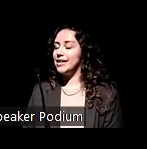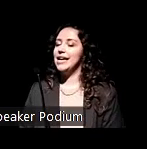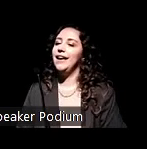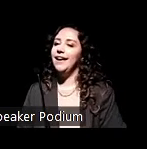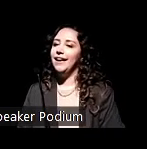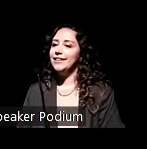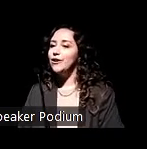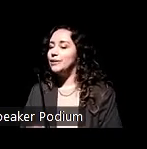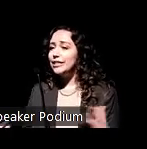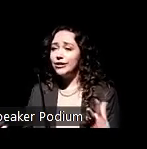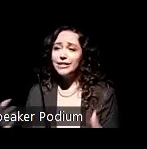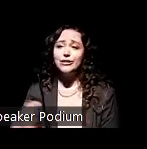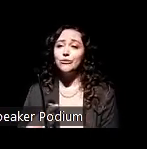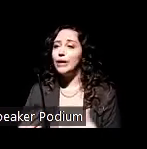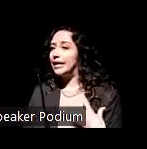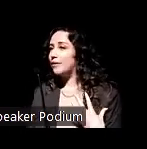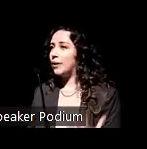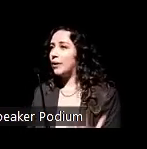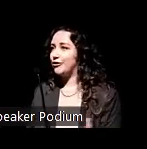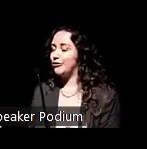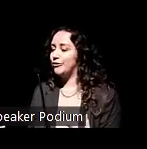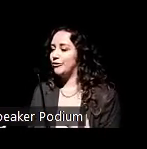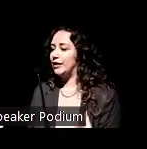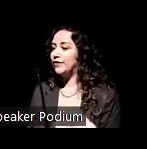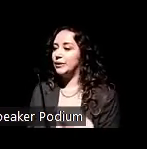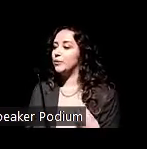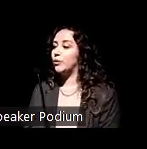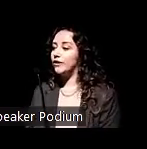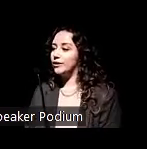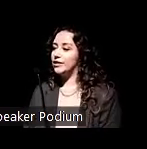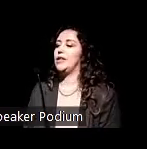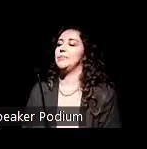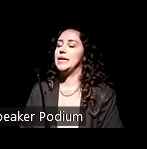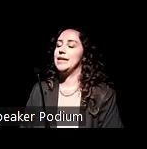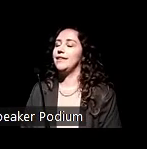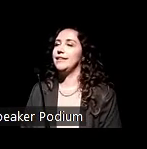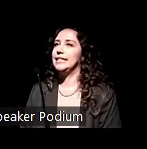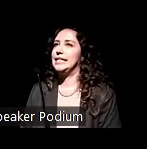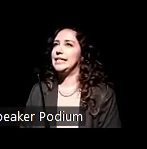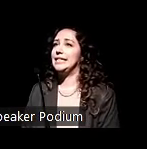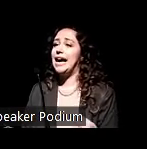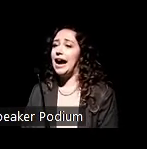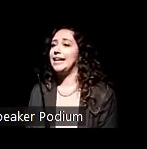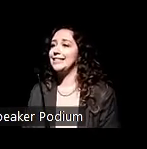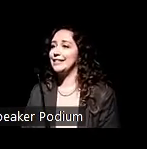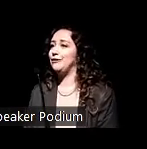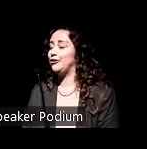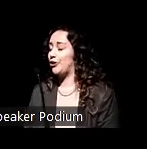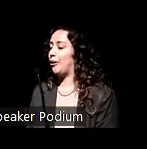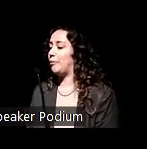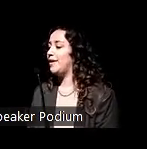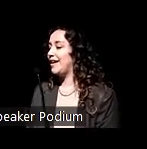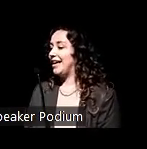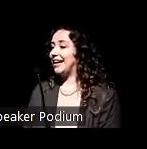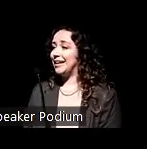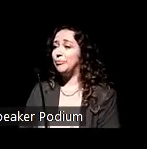resource. So deconstruction is a great way to influence workforce development. This is a high-skilled